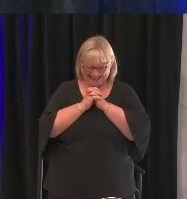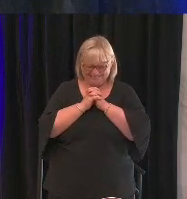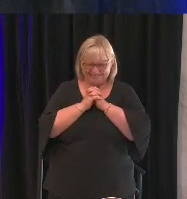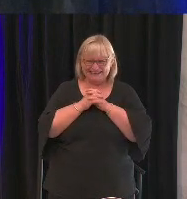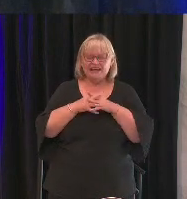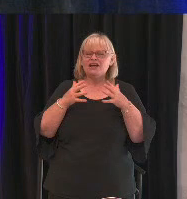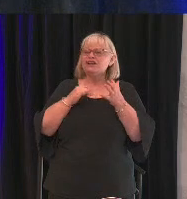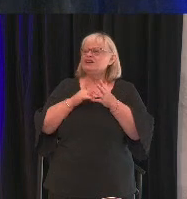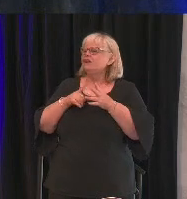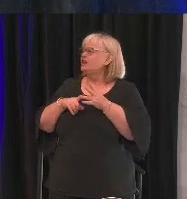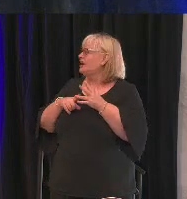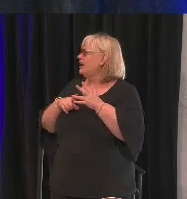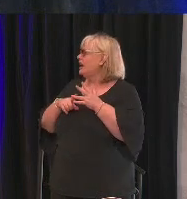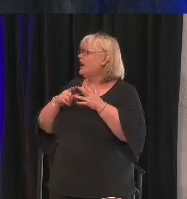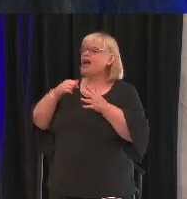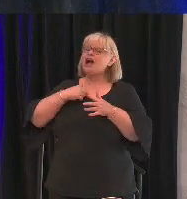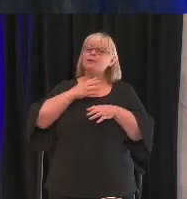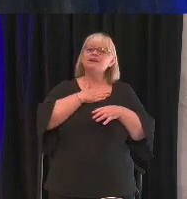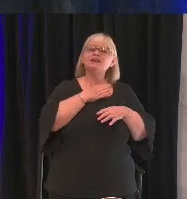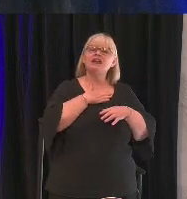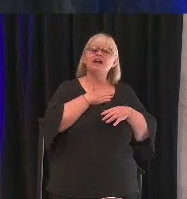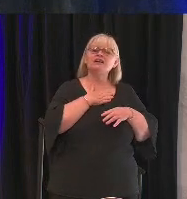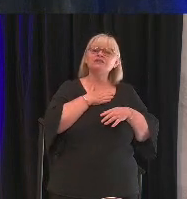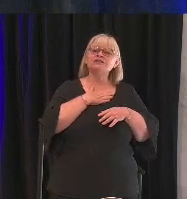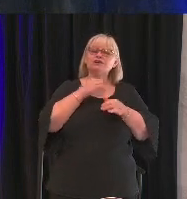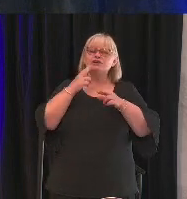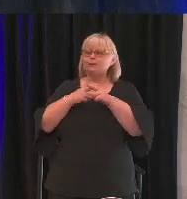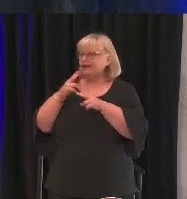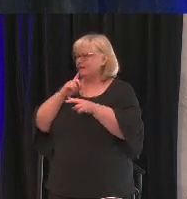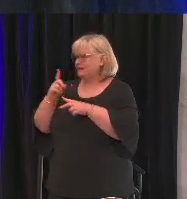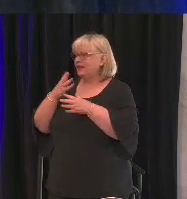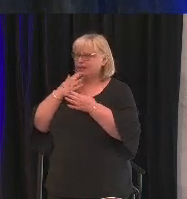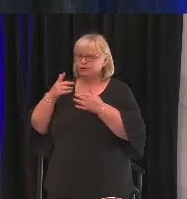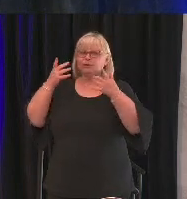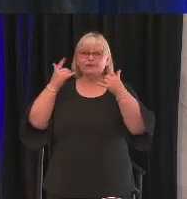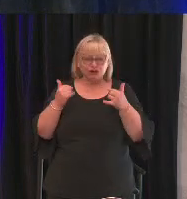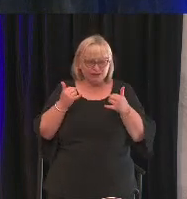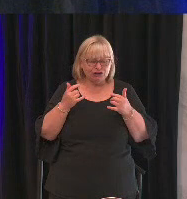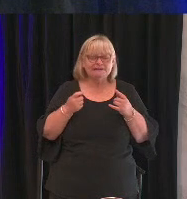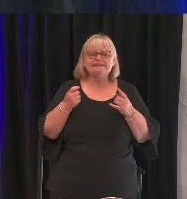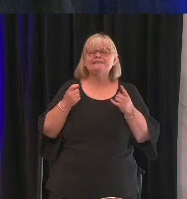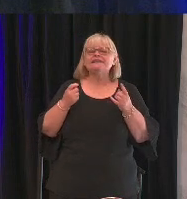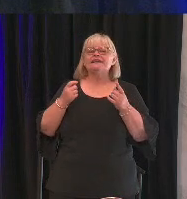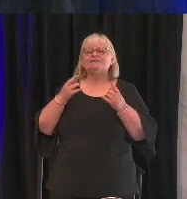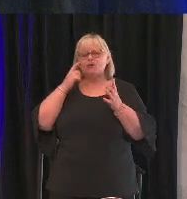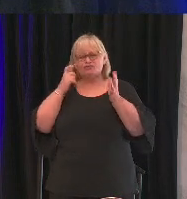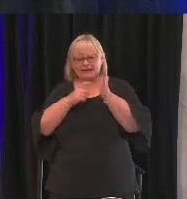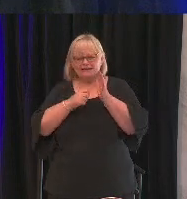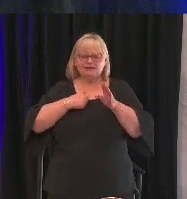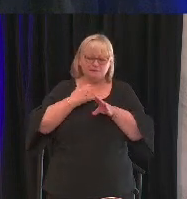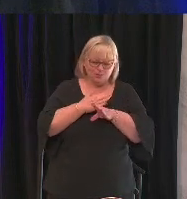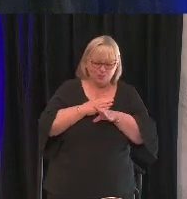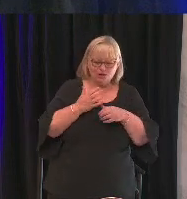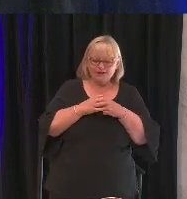And so I would just like very quickly to thank the judges for recognizing my work